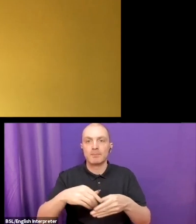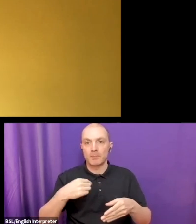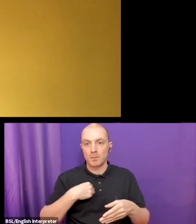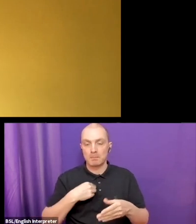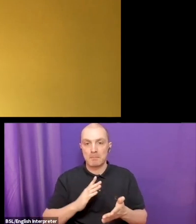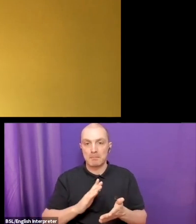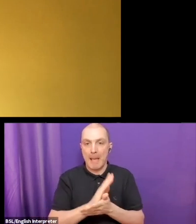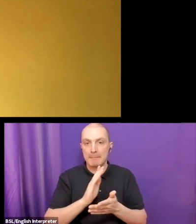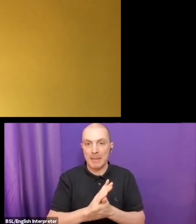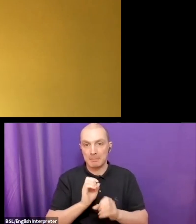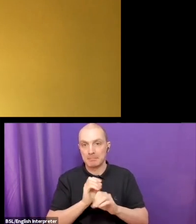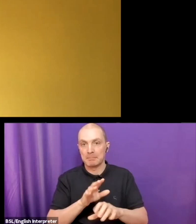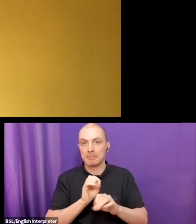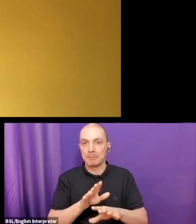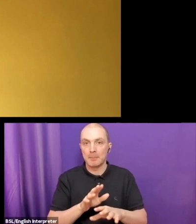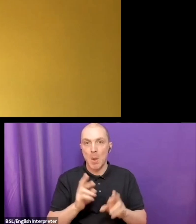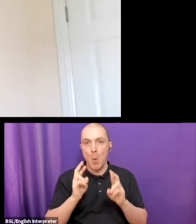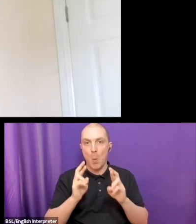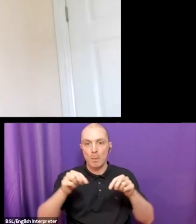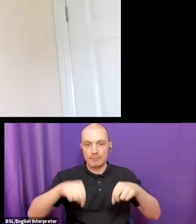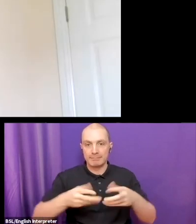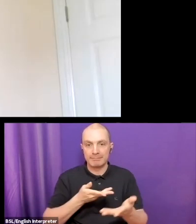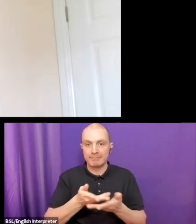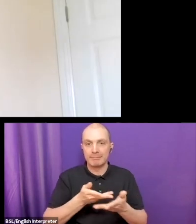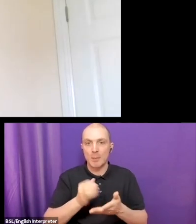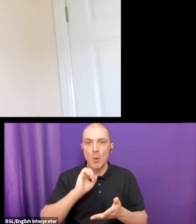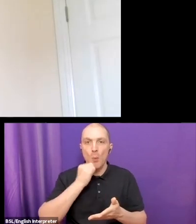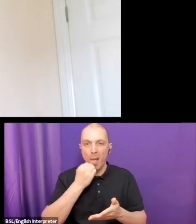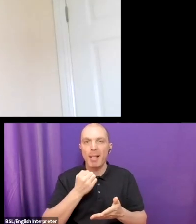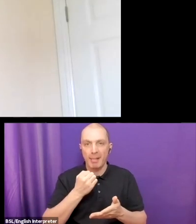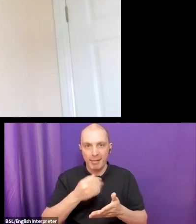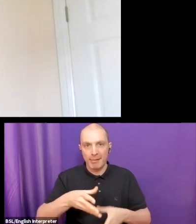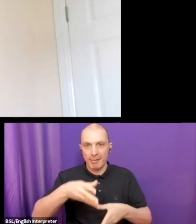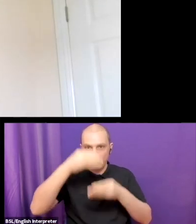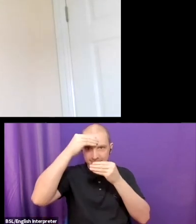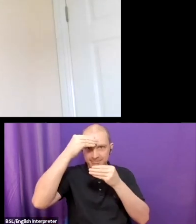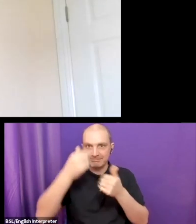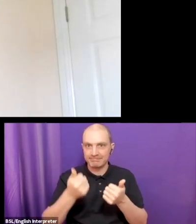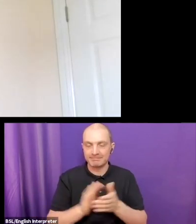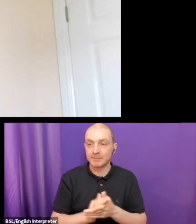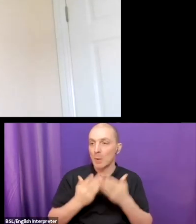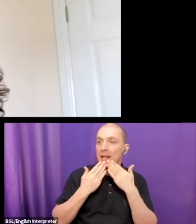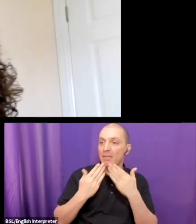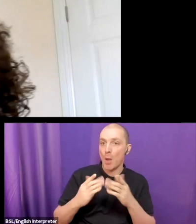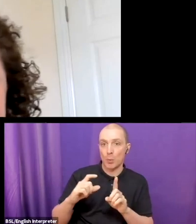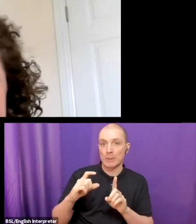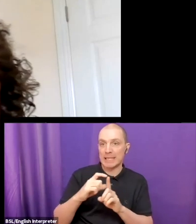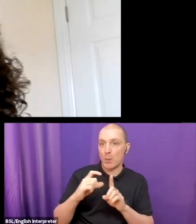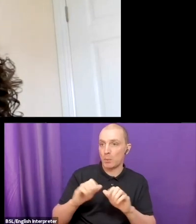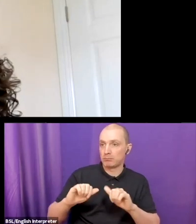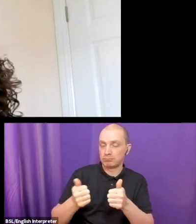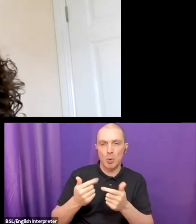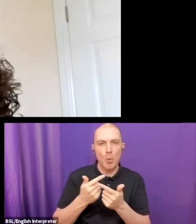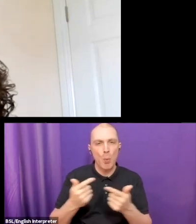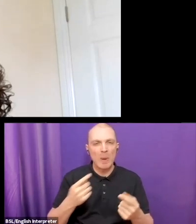discussion. Thank you, Chloë. Thank you so much, Diego. That was great. Managed to summarize an awful lot of information